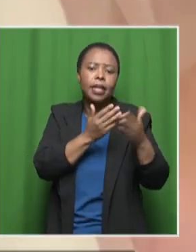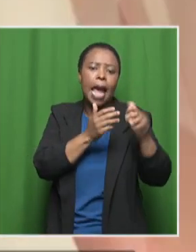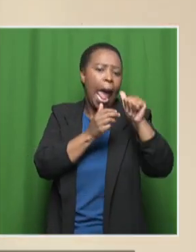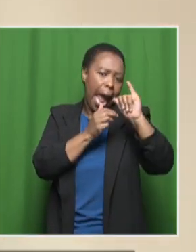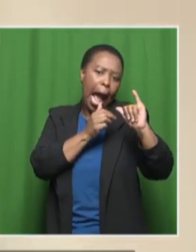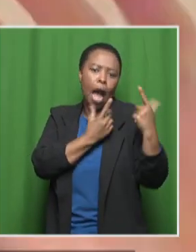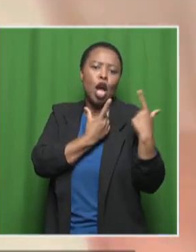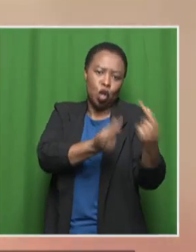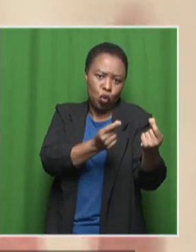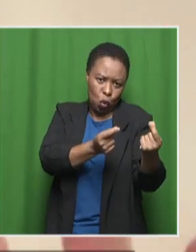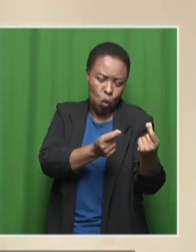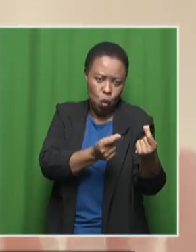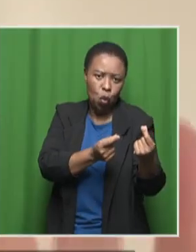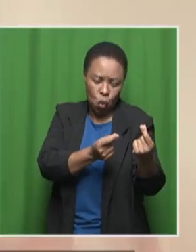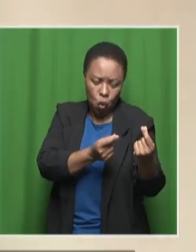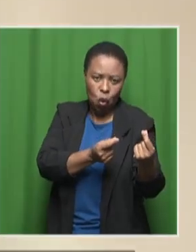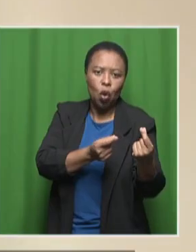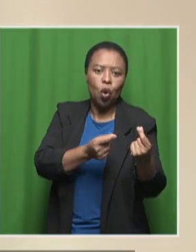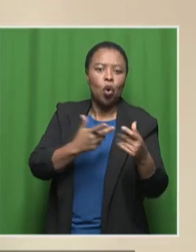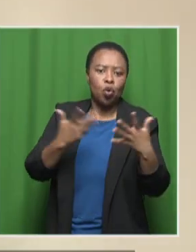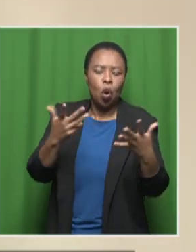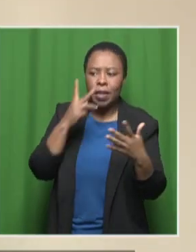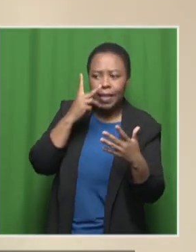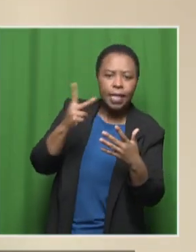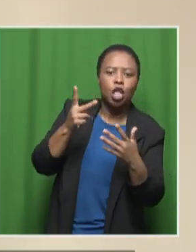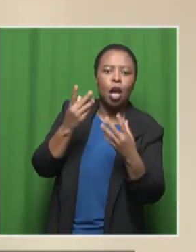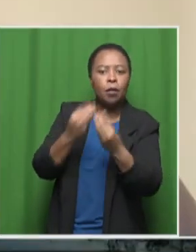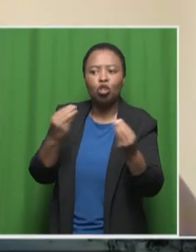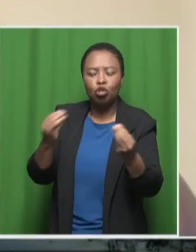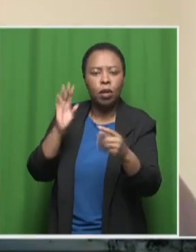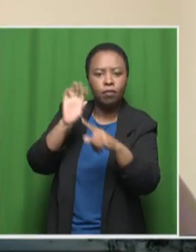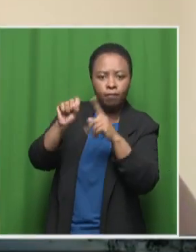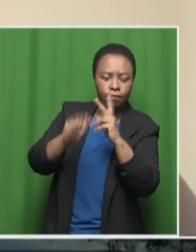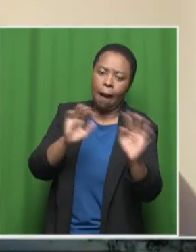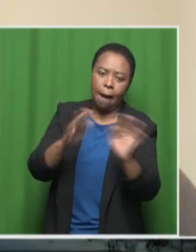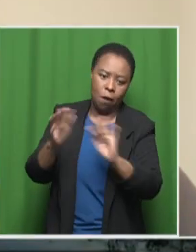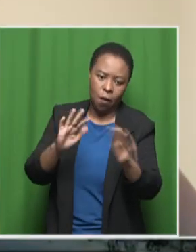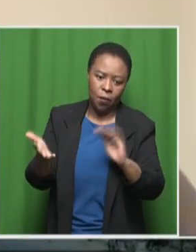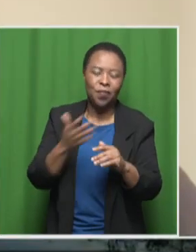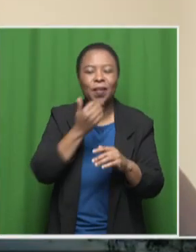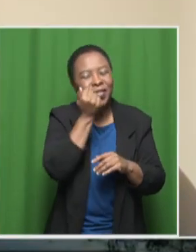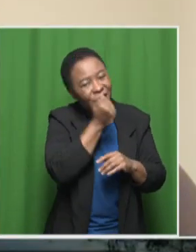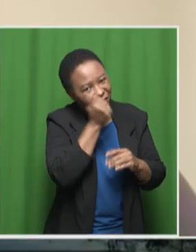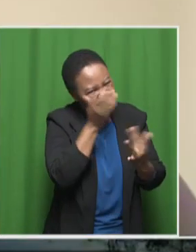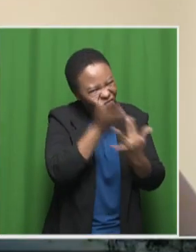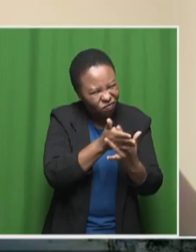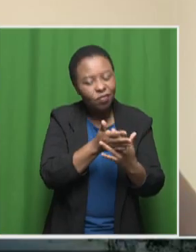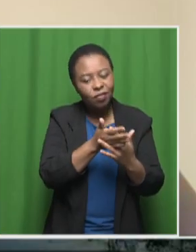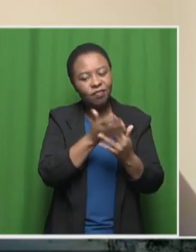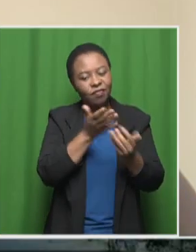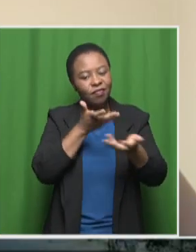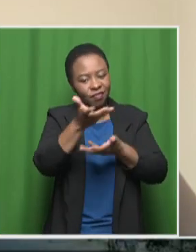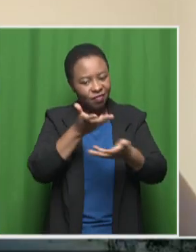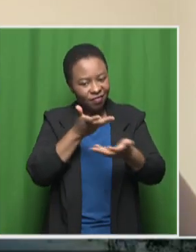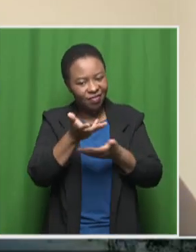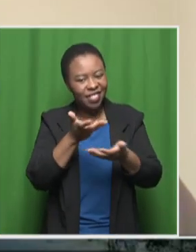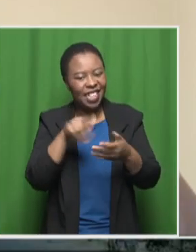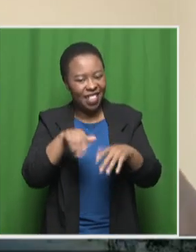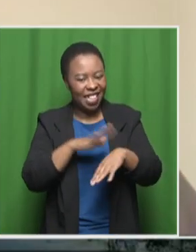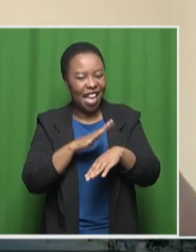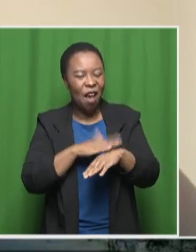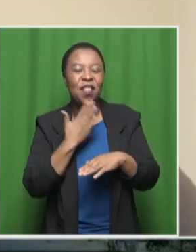a Jenga tower, kind of where those gaps are. Dr. Andrew, I'm going to have to come in there and leave the conversation as well at this hour.